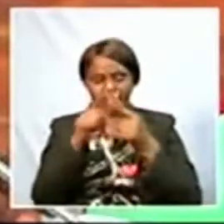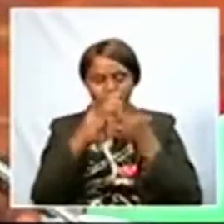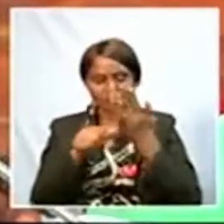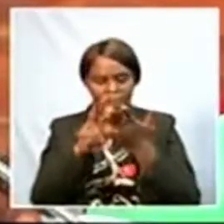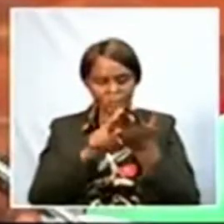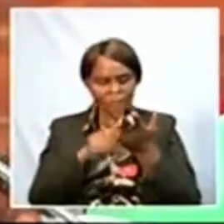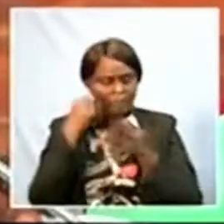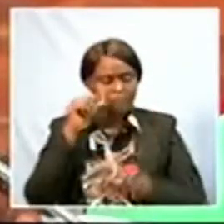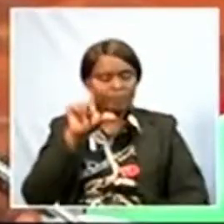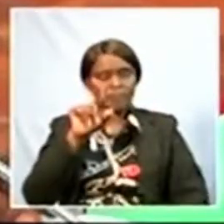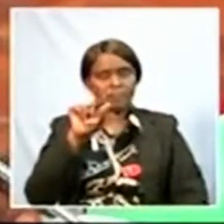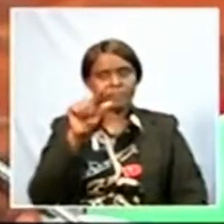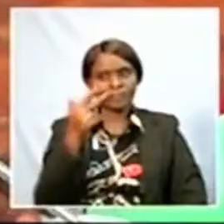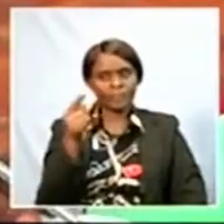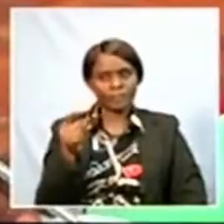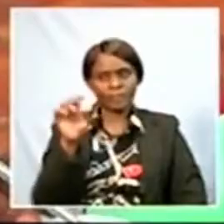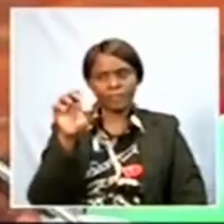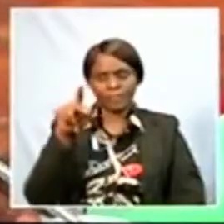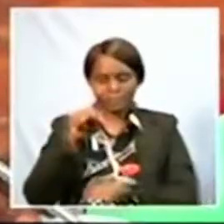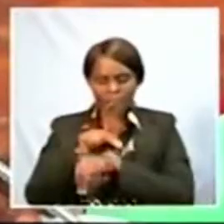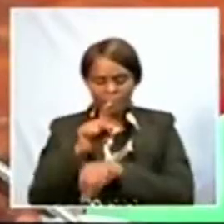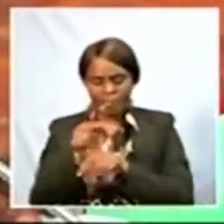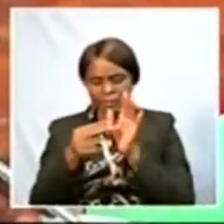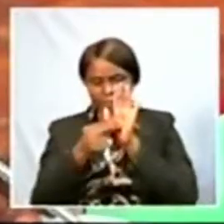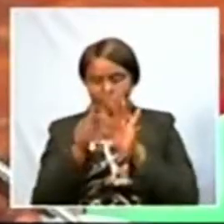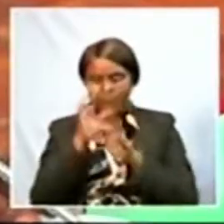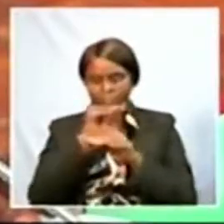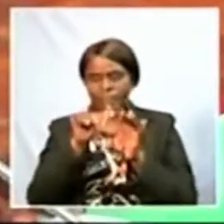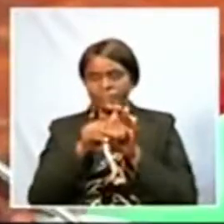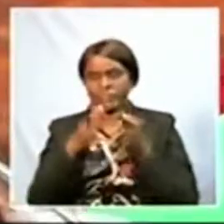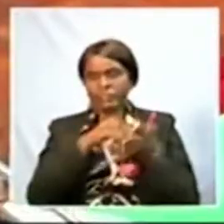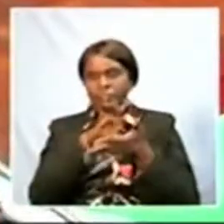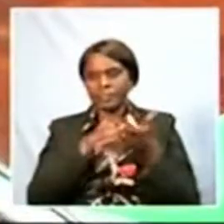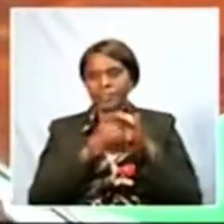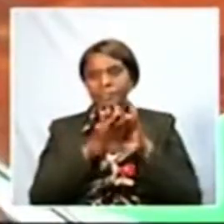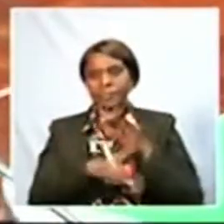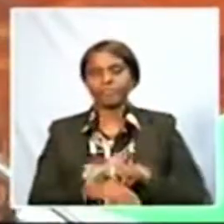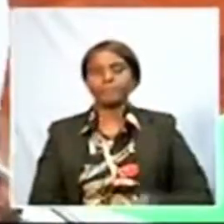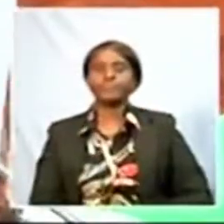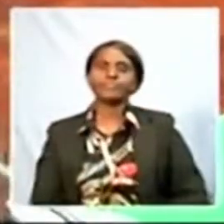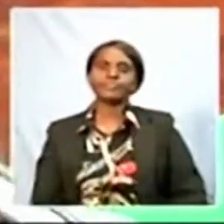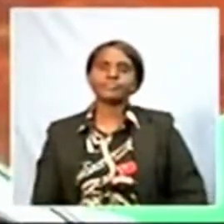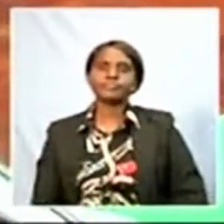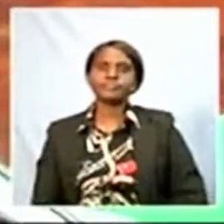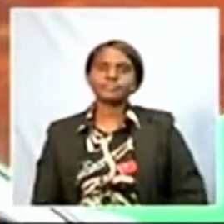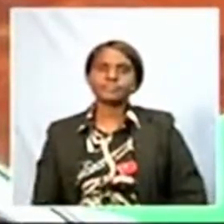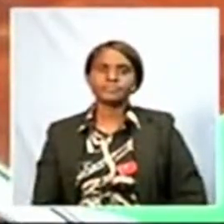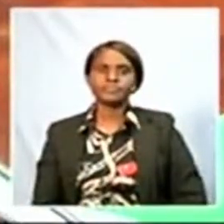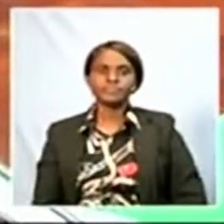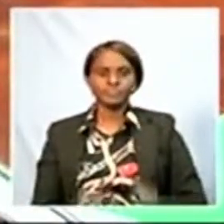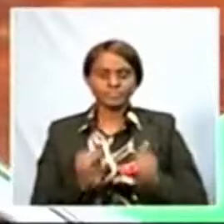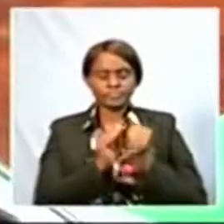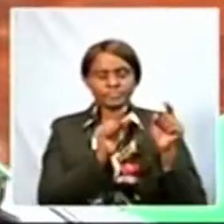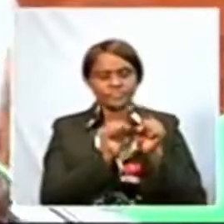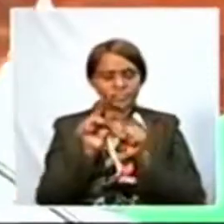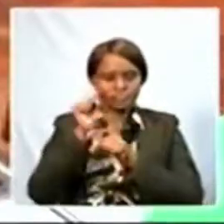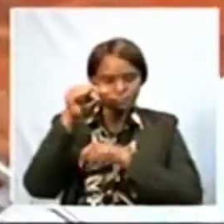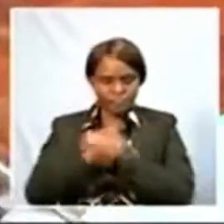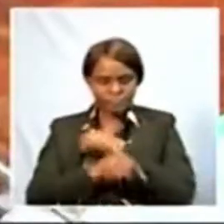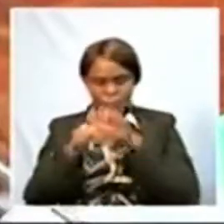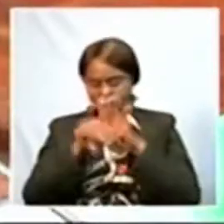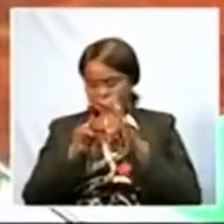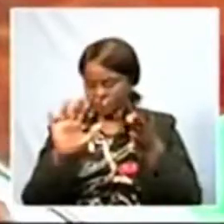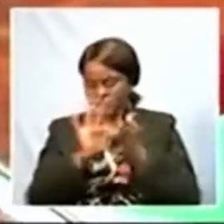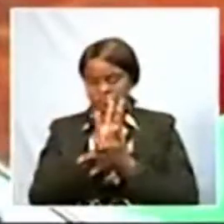status of the 2023 projects as indicated in the table below. And also the details are on